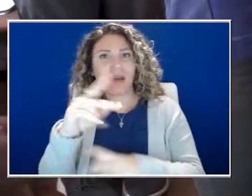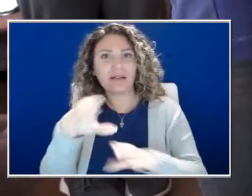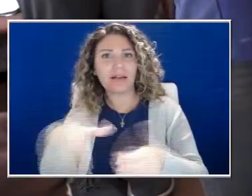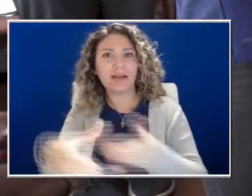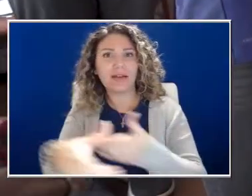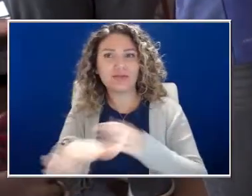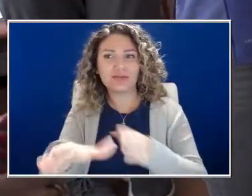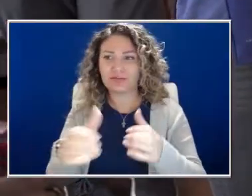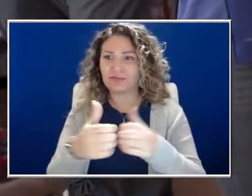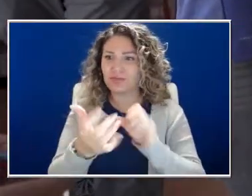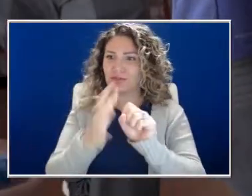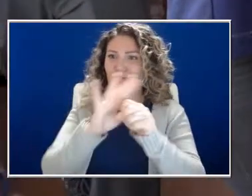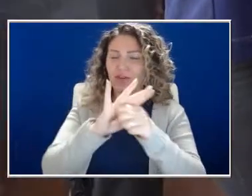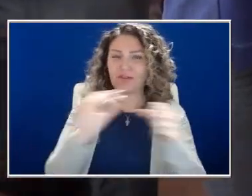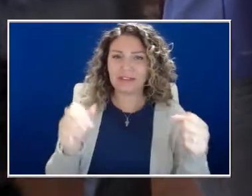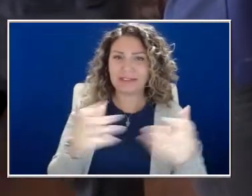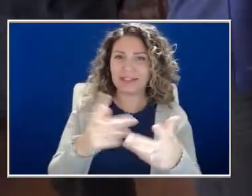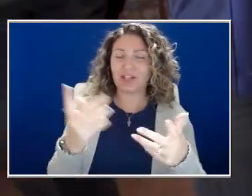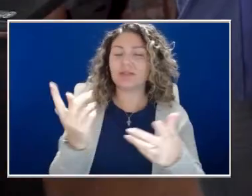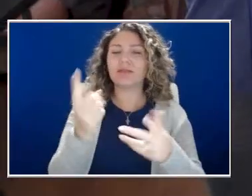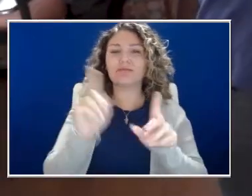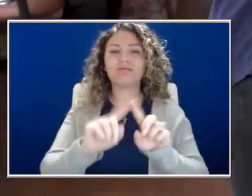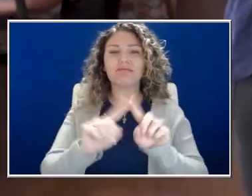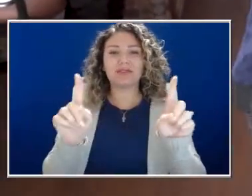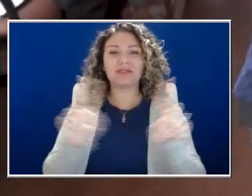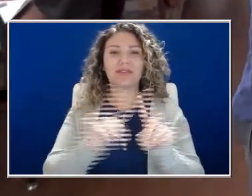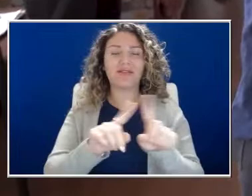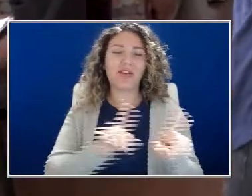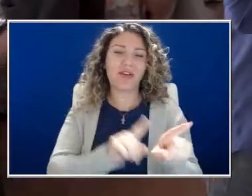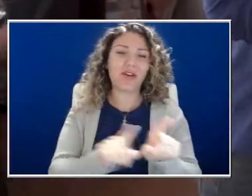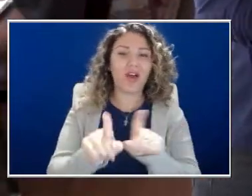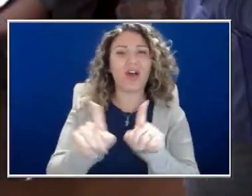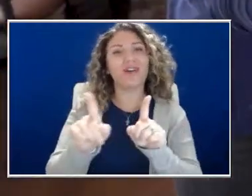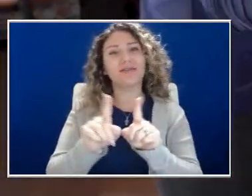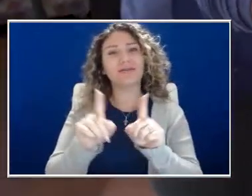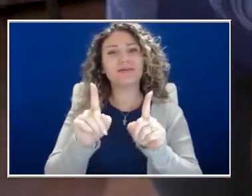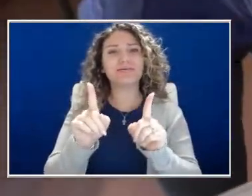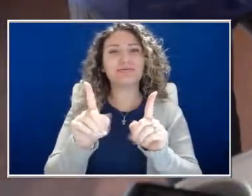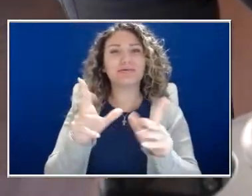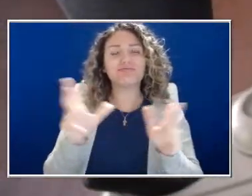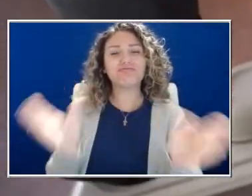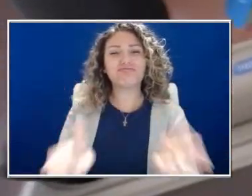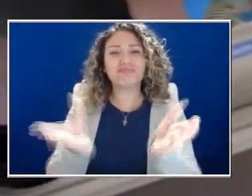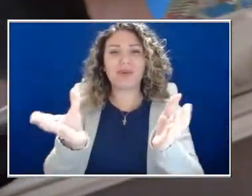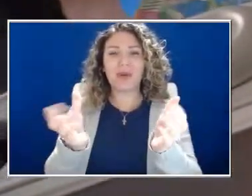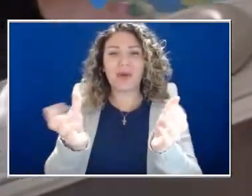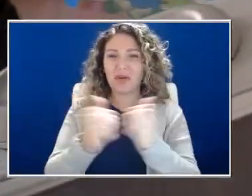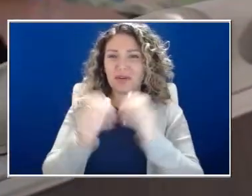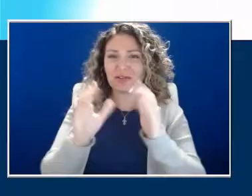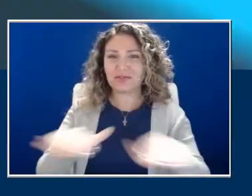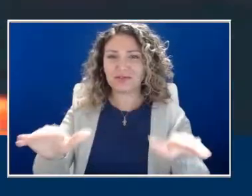different. And giving an extra boost to children with cancer. That's all coming up now on the Morning Medical Update.